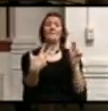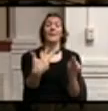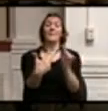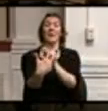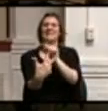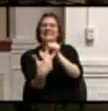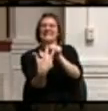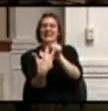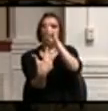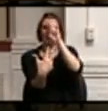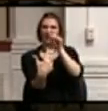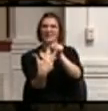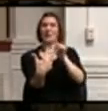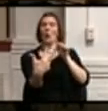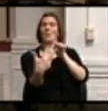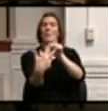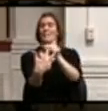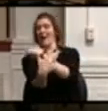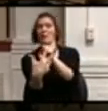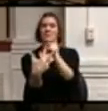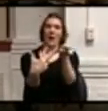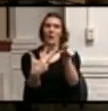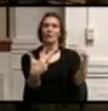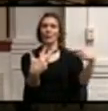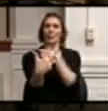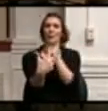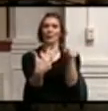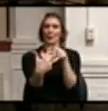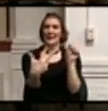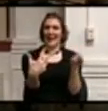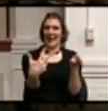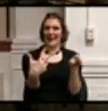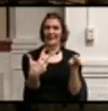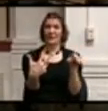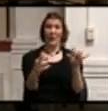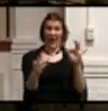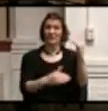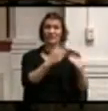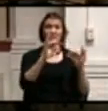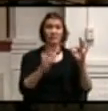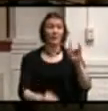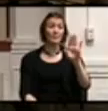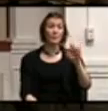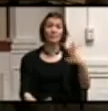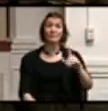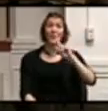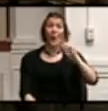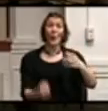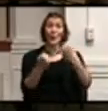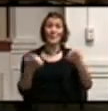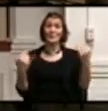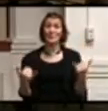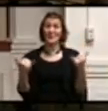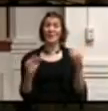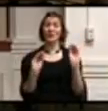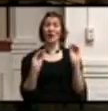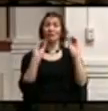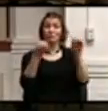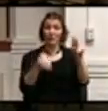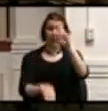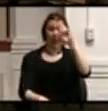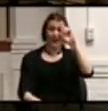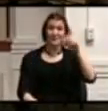project's still moving along very nicely. Matter of fact, Bruce ordered some equipment today to get things